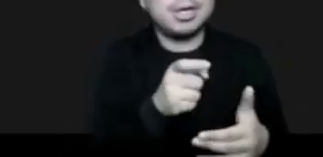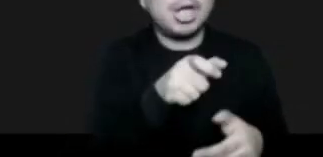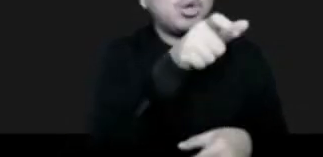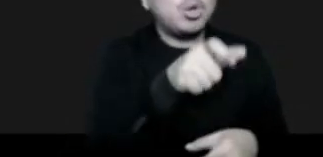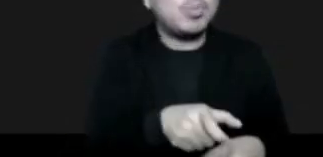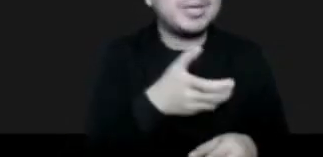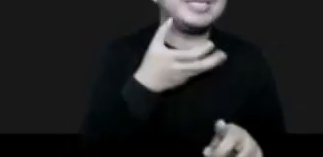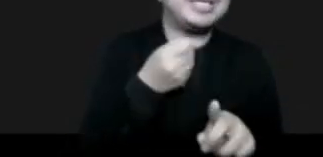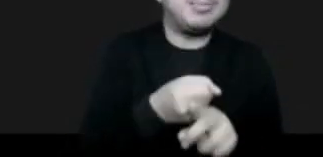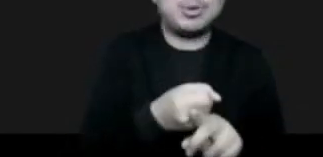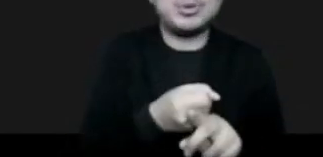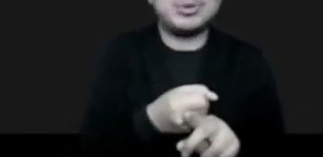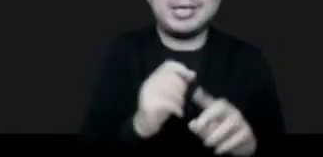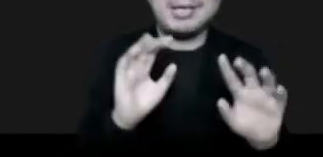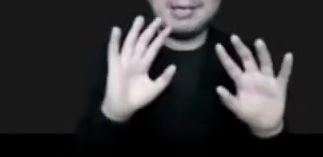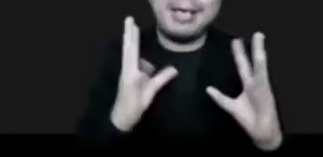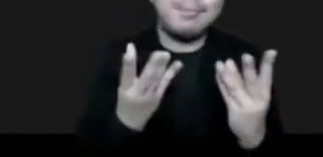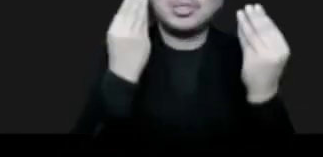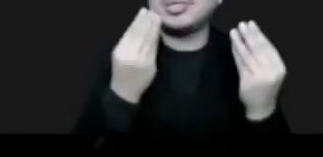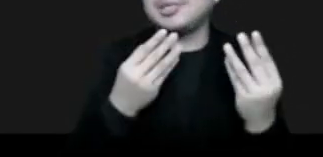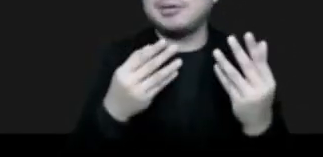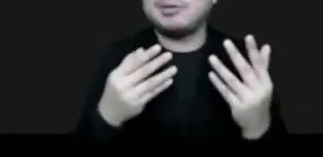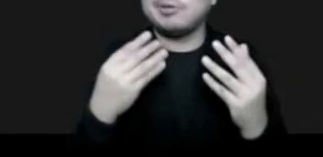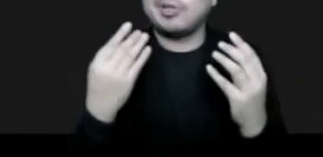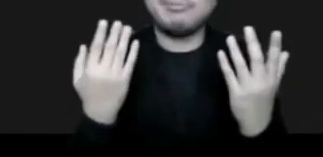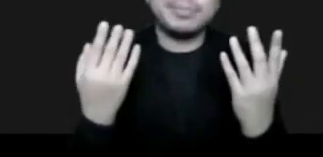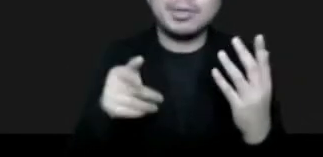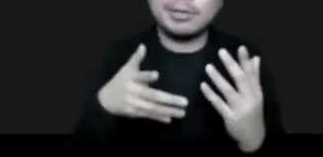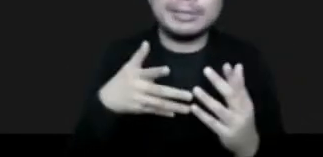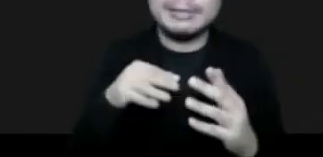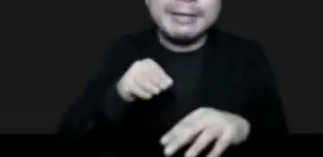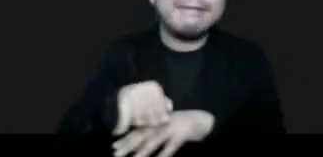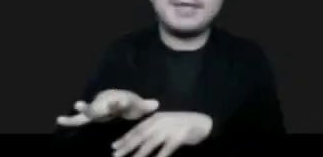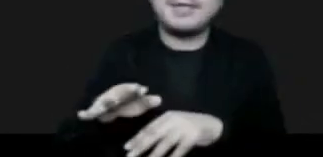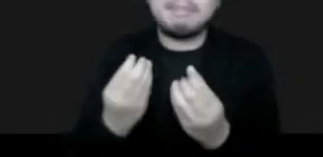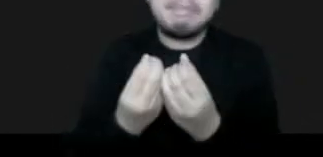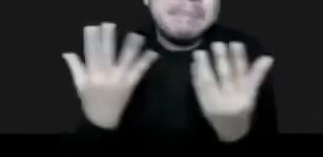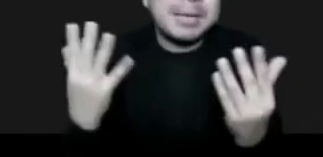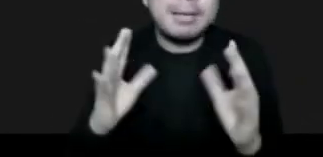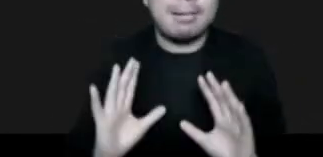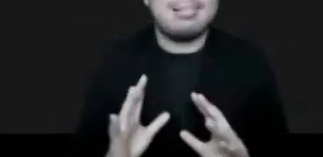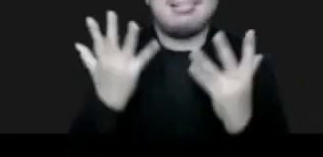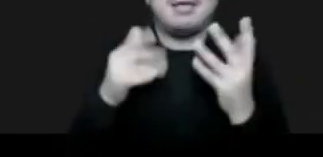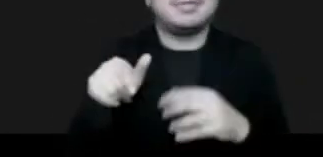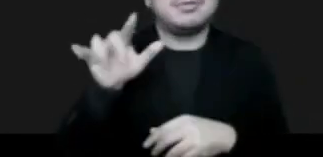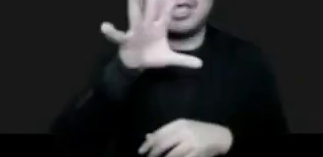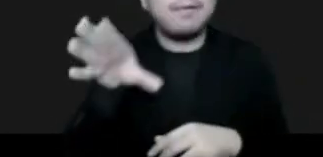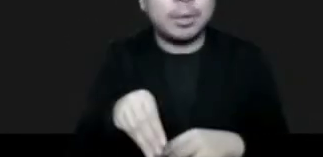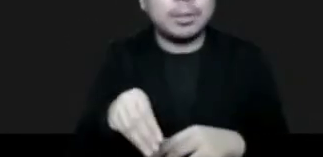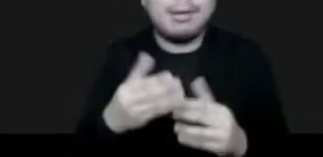of millions of people across the region. And beyond that, we had seen COVID-19 and how